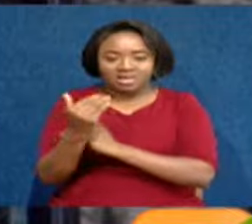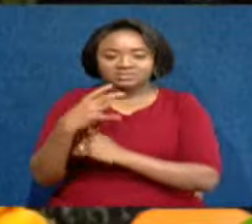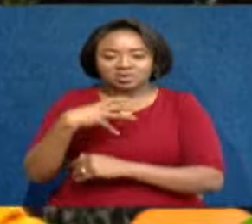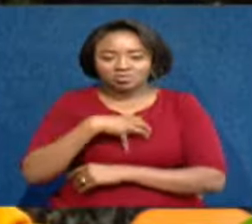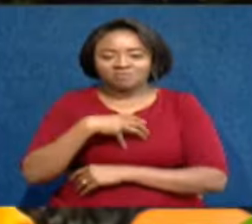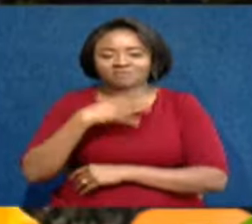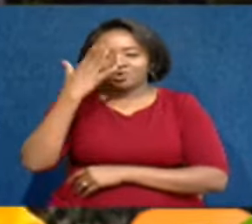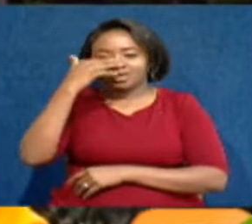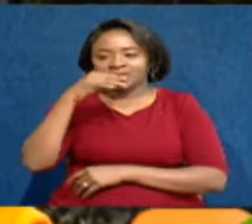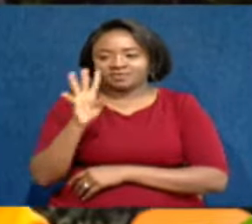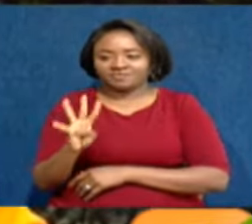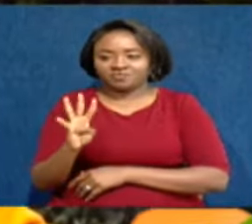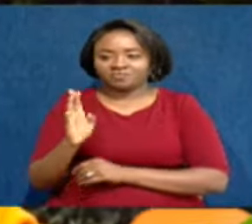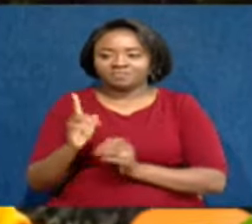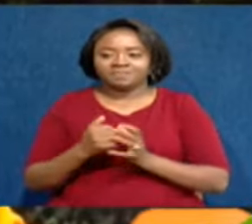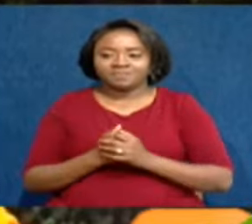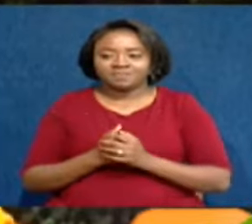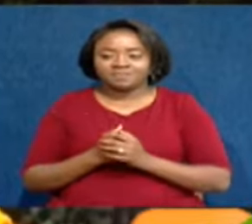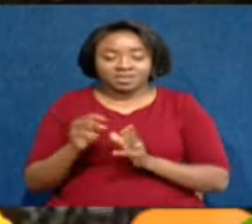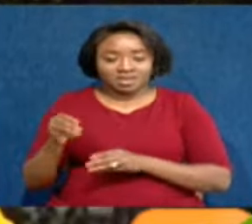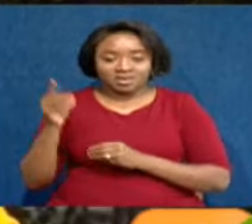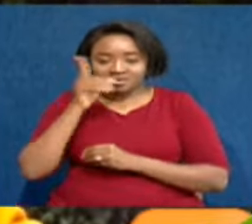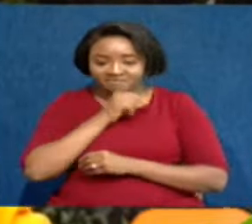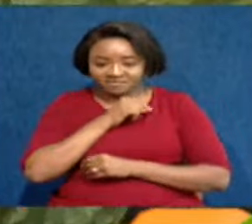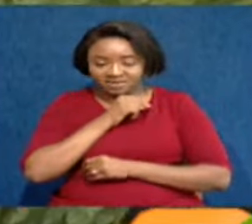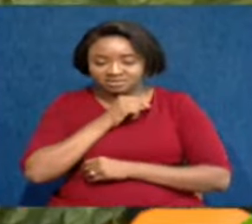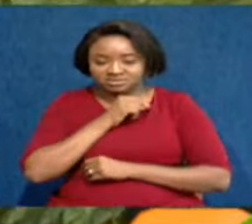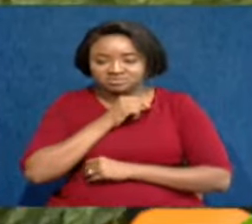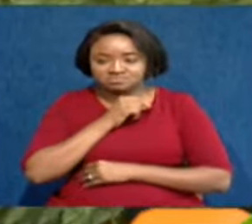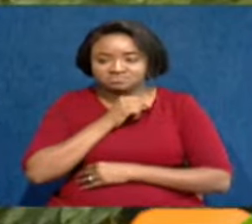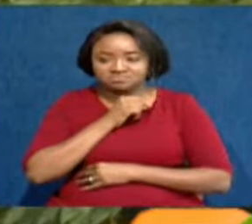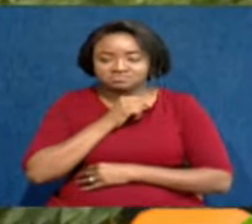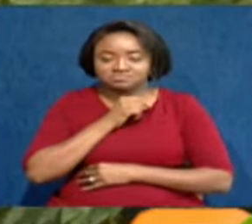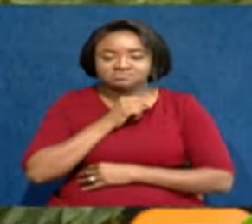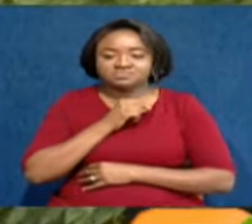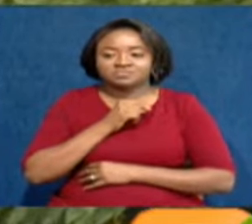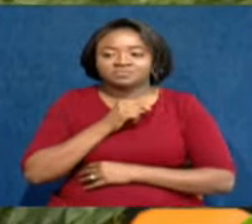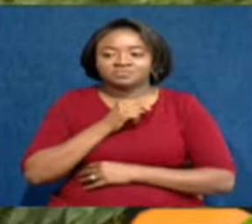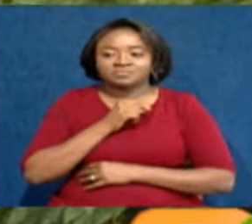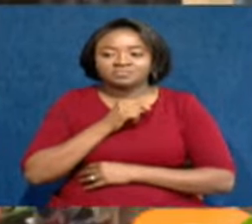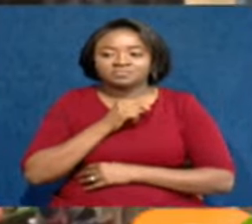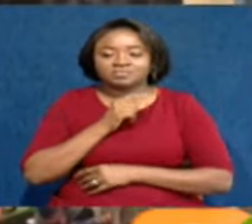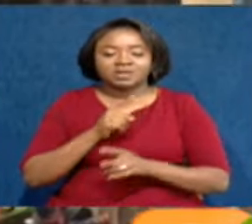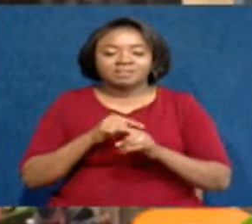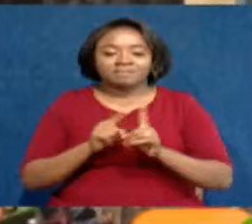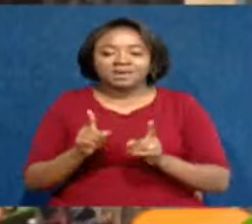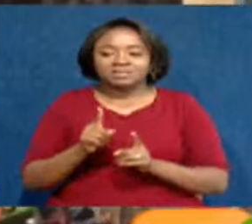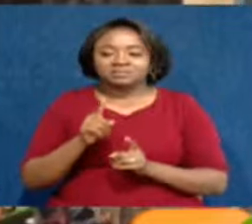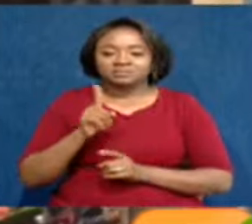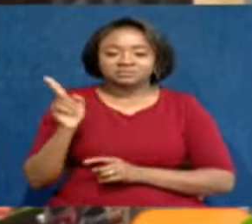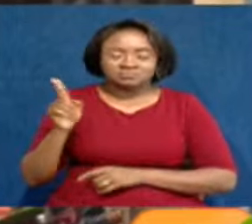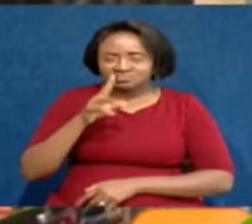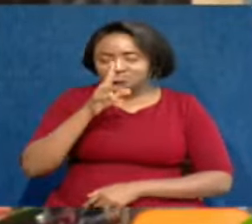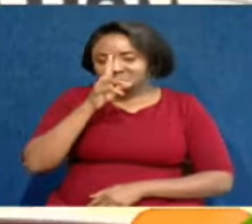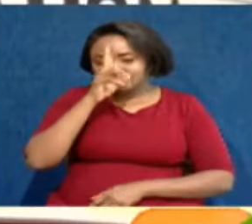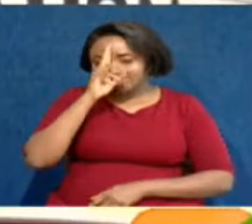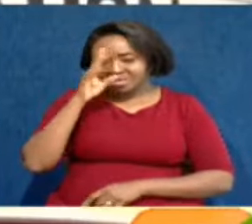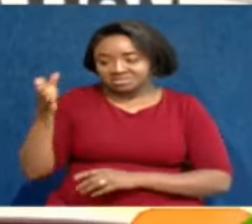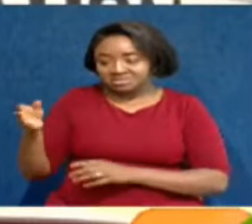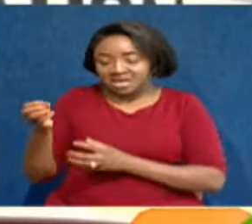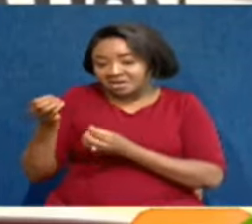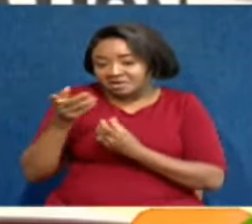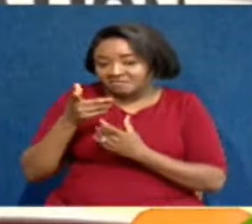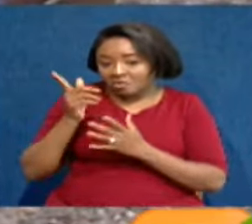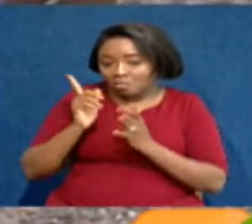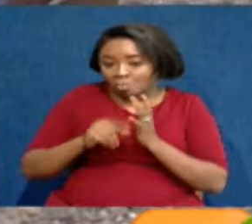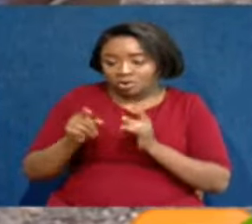which she was granted on 29th July 2020. Sources within the station, speaking on condition of anonymity,